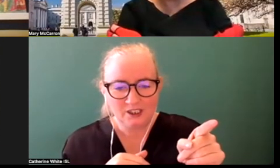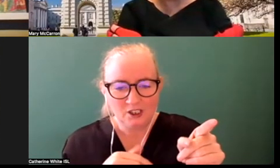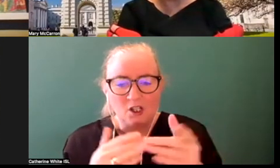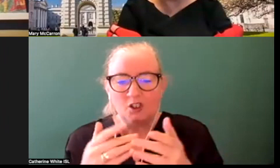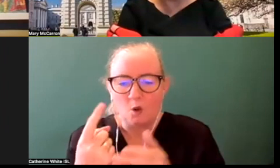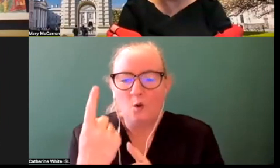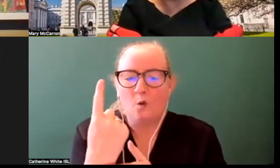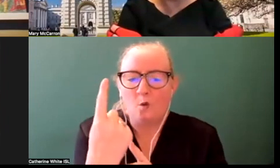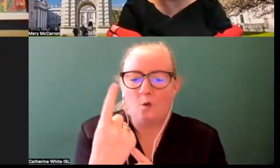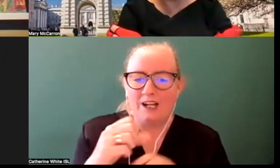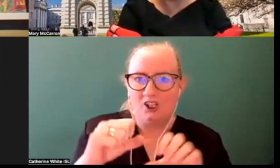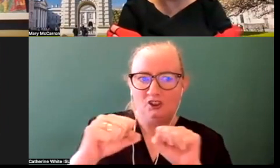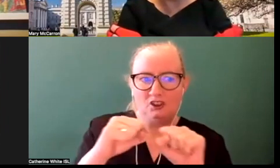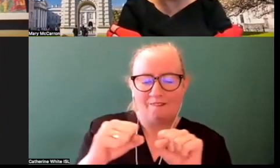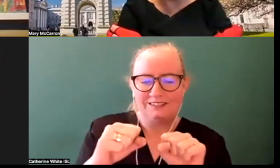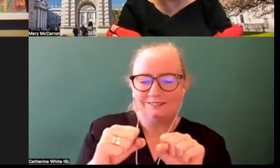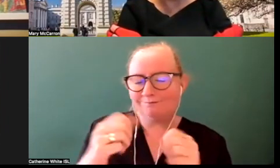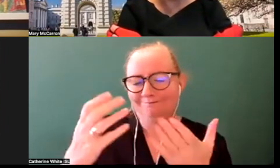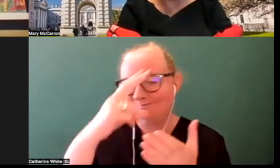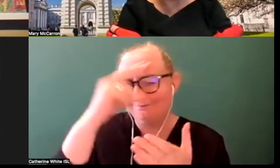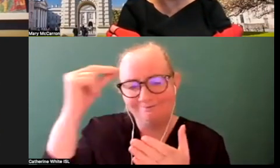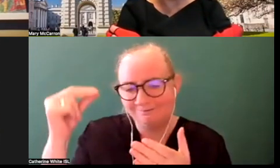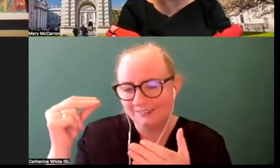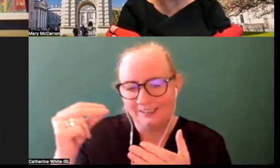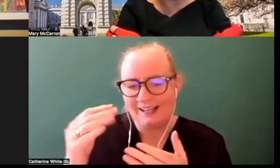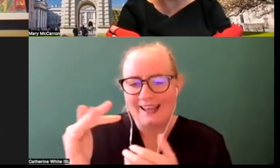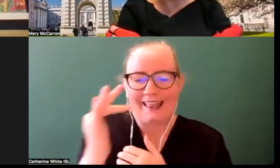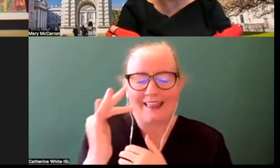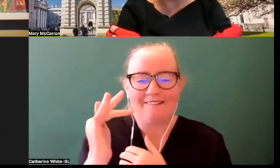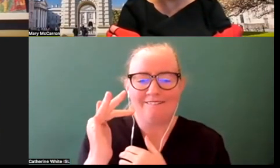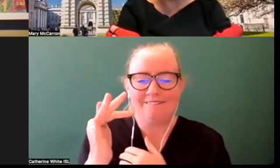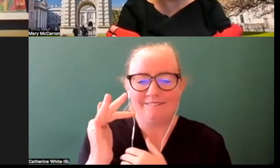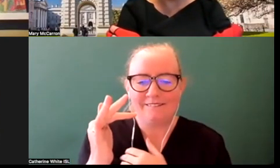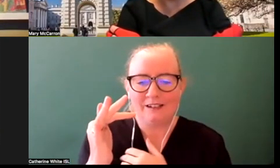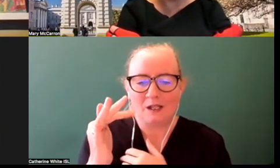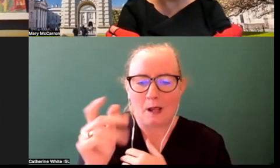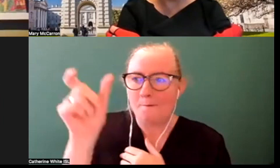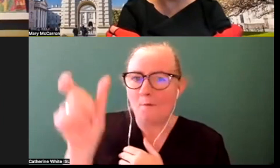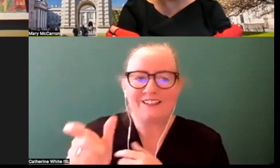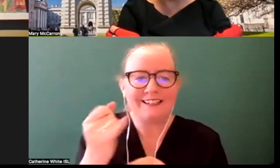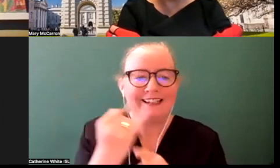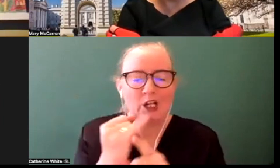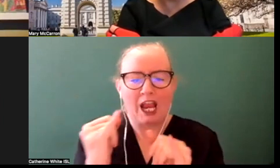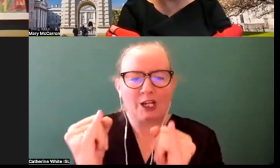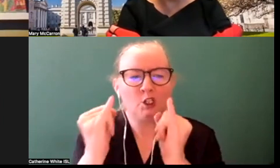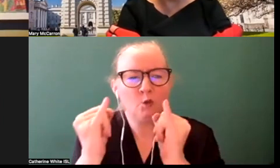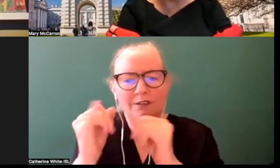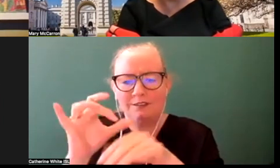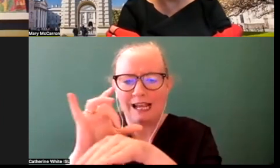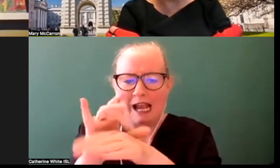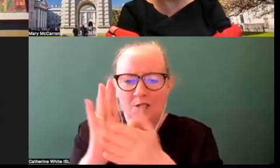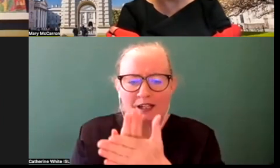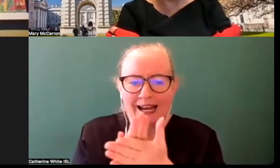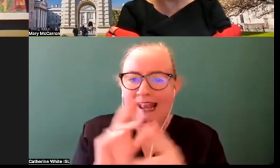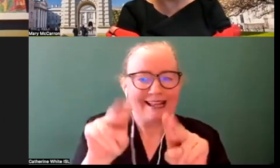service spoke about that where maybe somebody who had been in maybe an acute hospital couldn't actually be